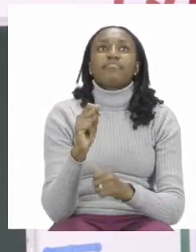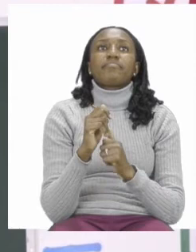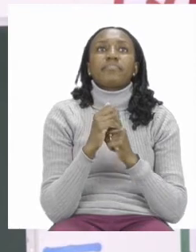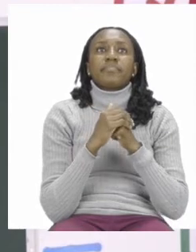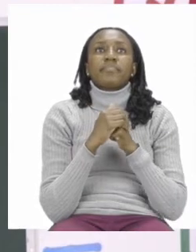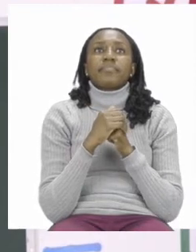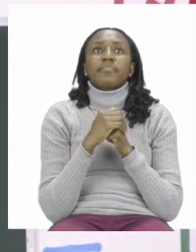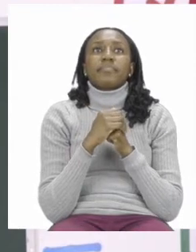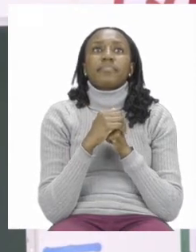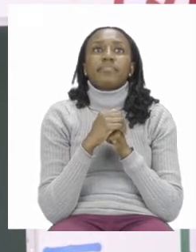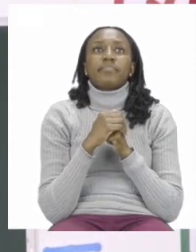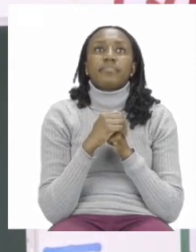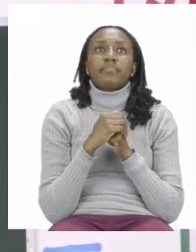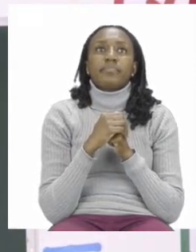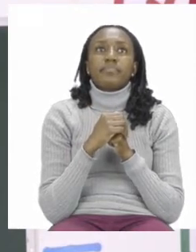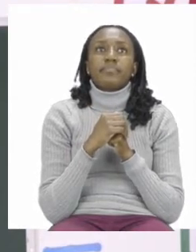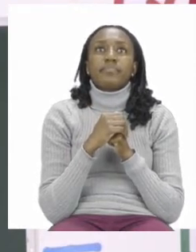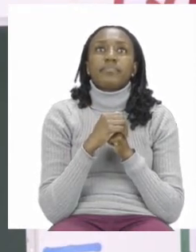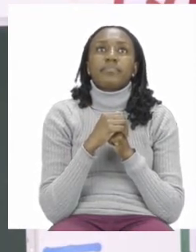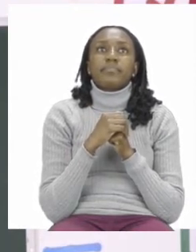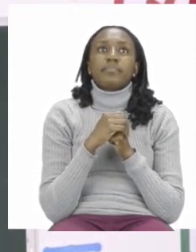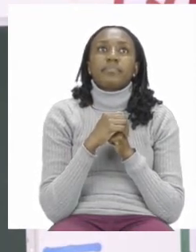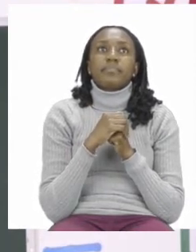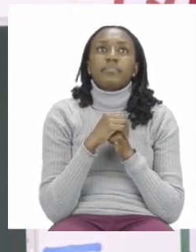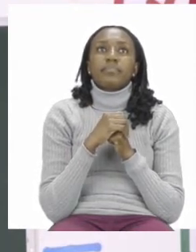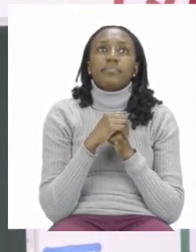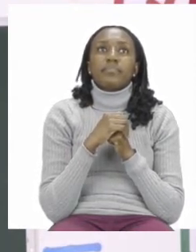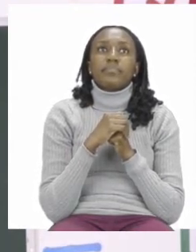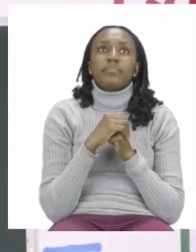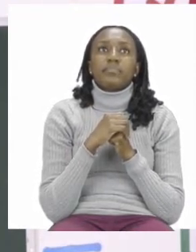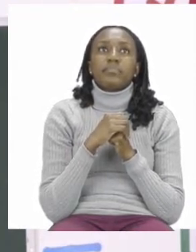So we have our number and our number says